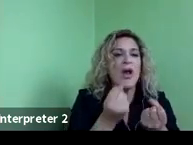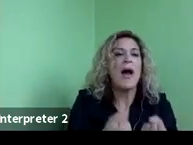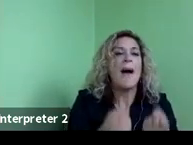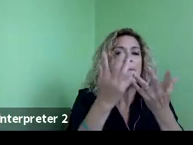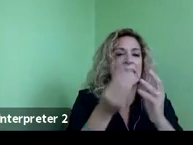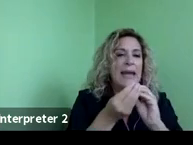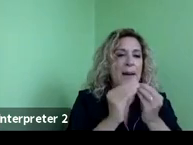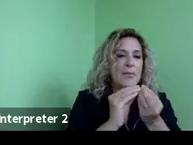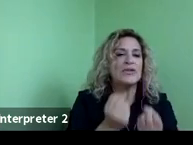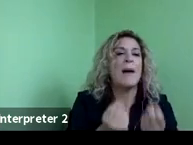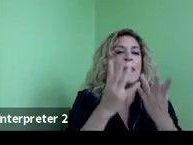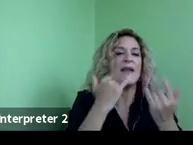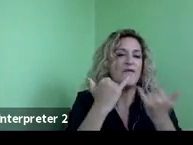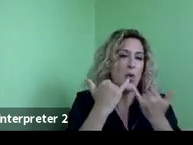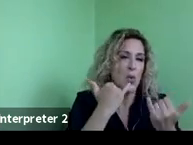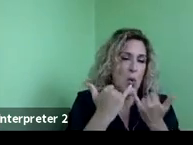in terms of management.